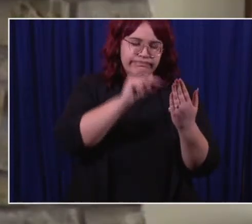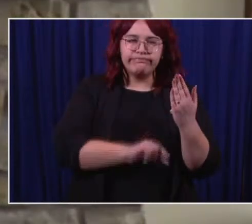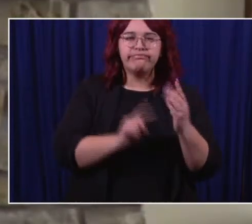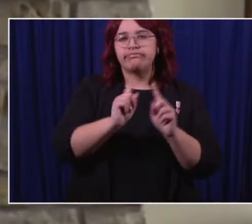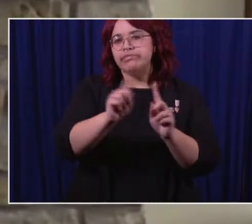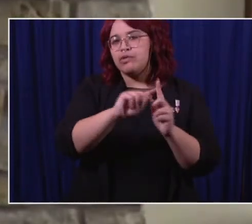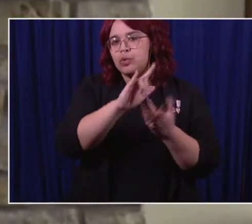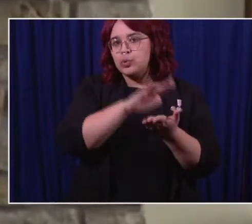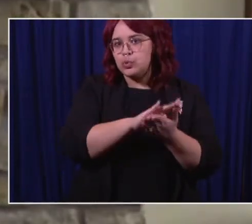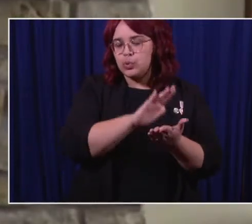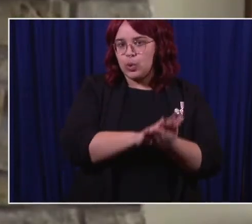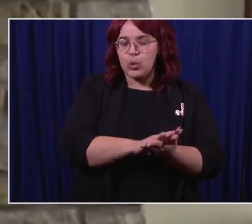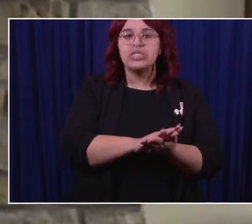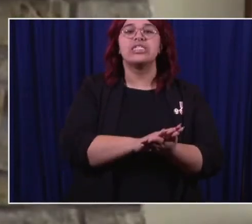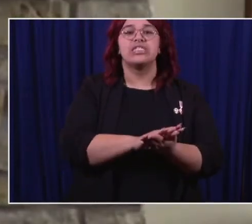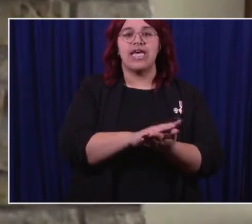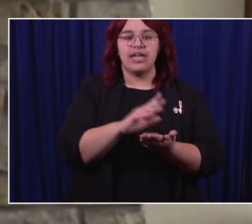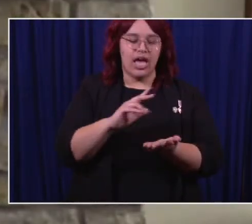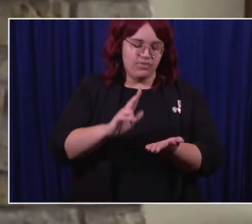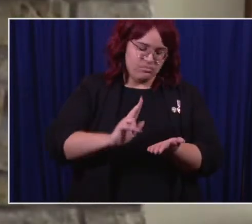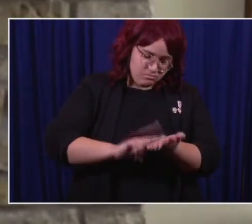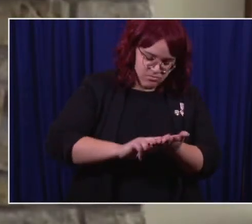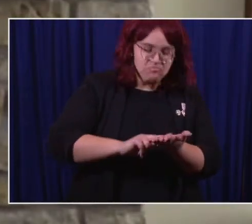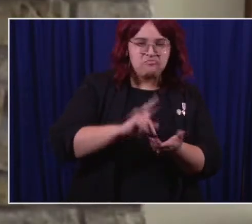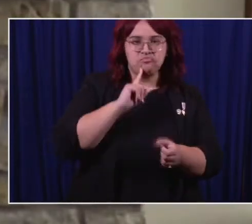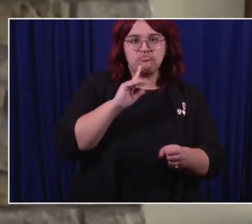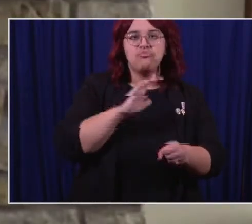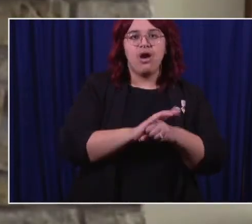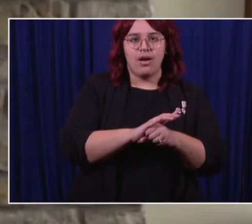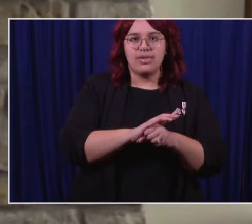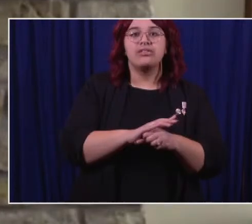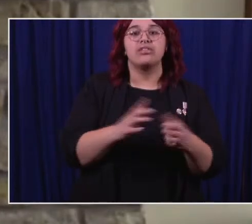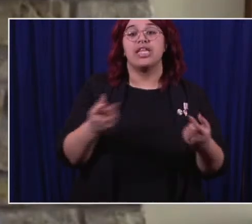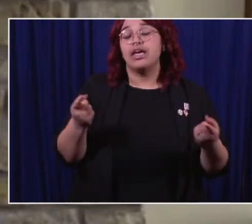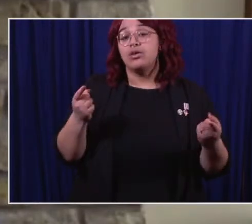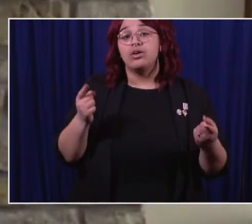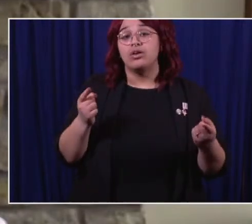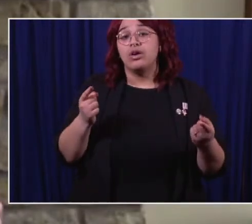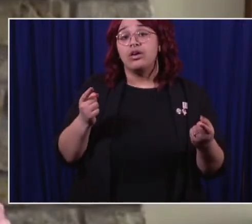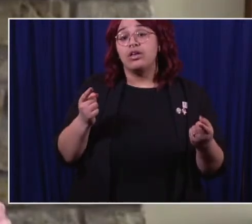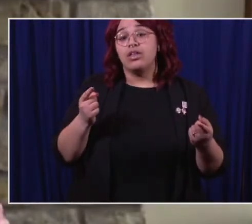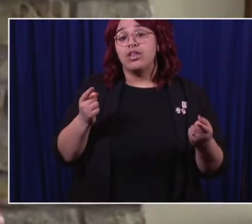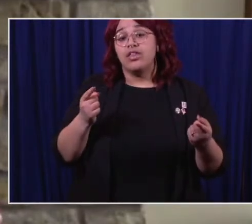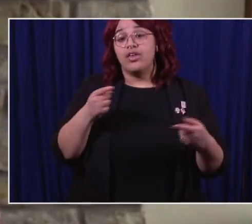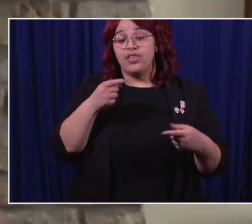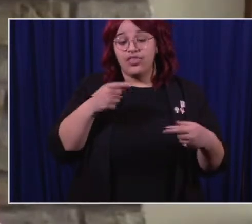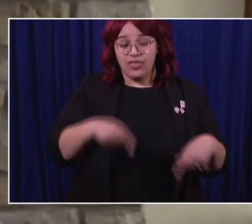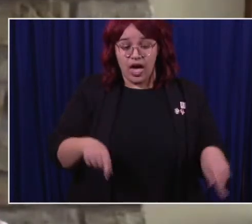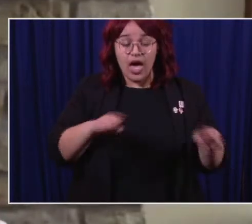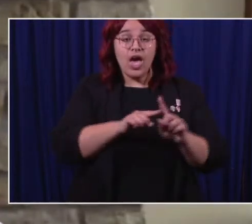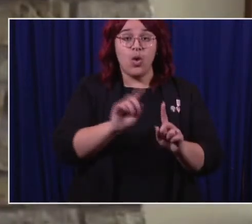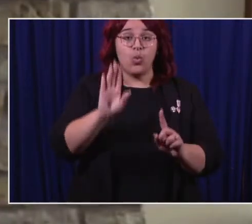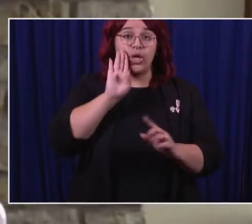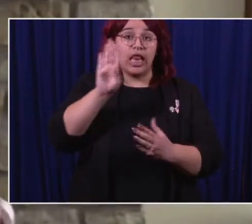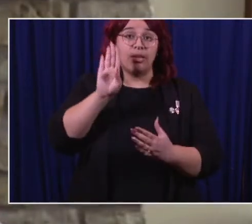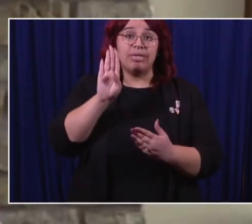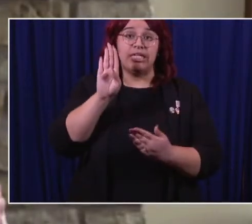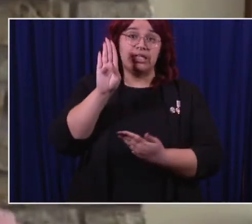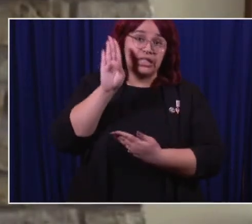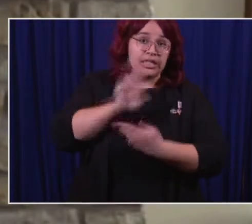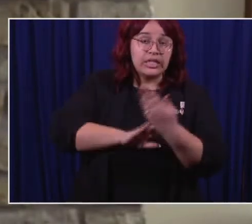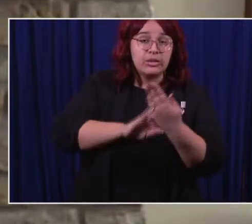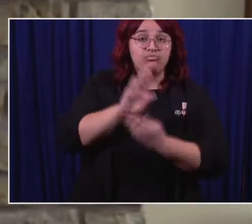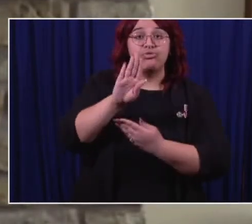have indicated, when that are out and not in person yet, not hybrid or